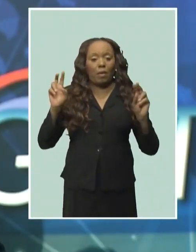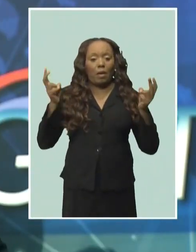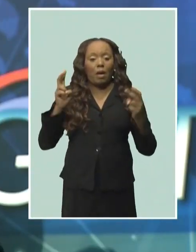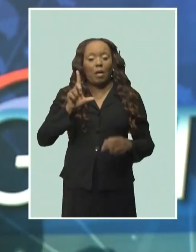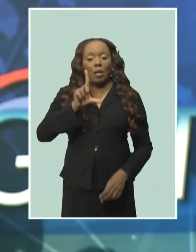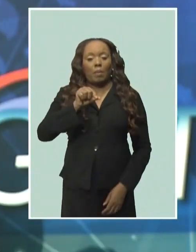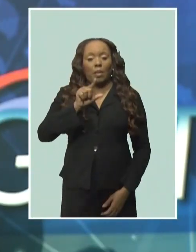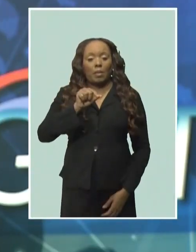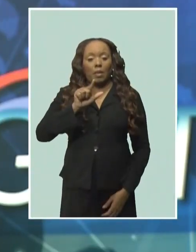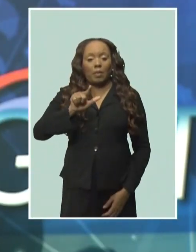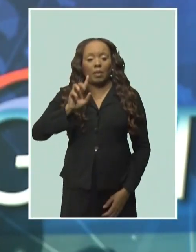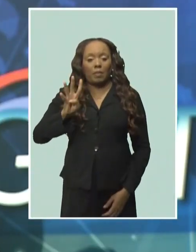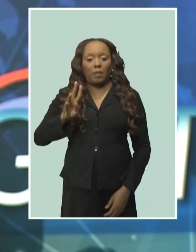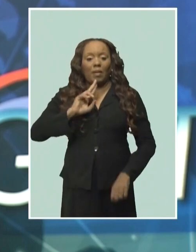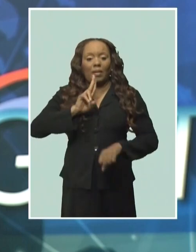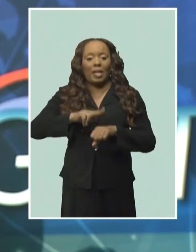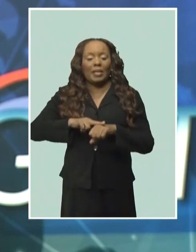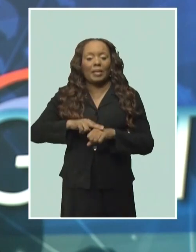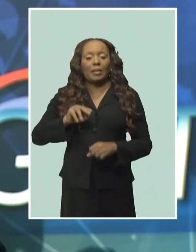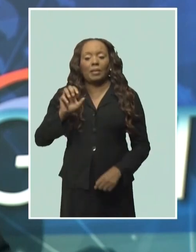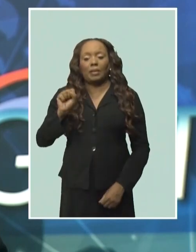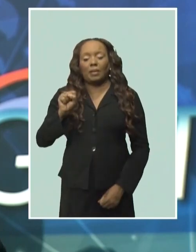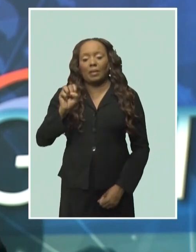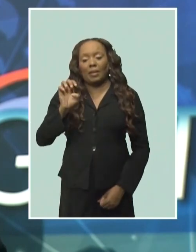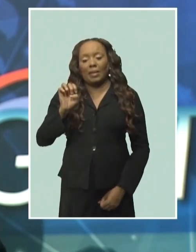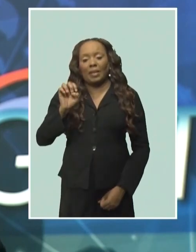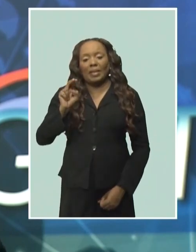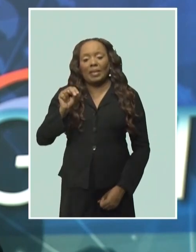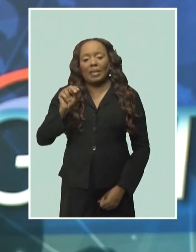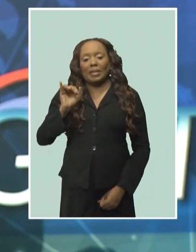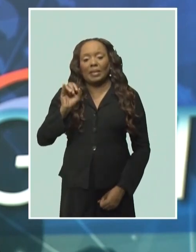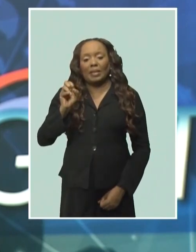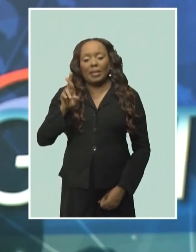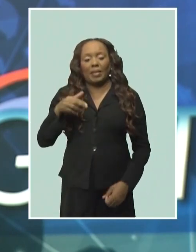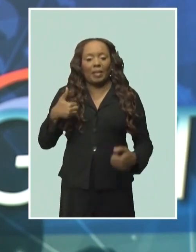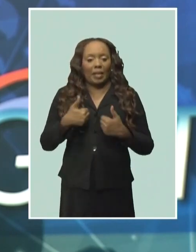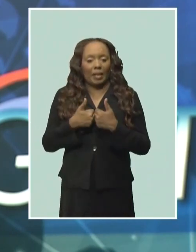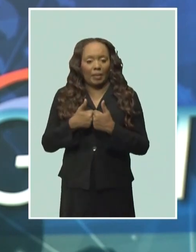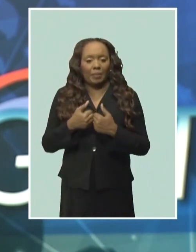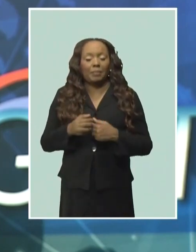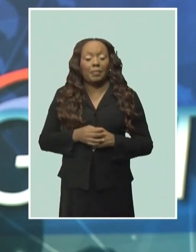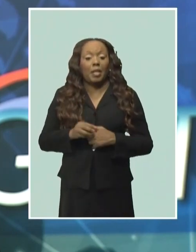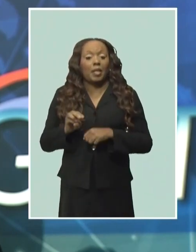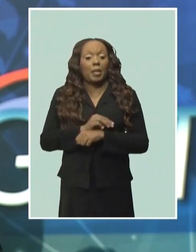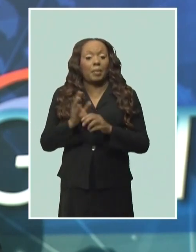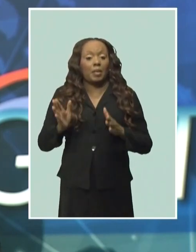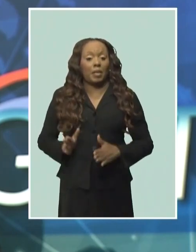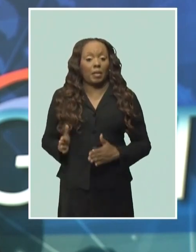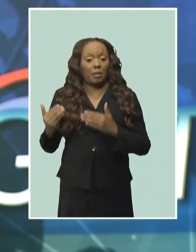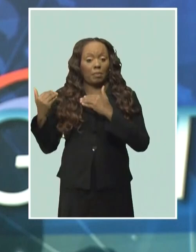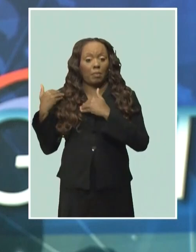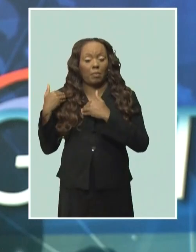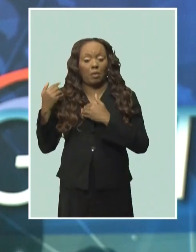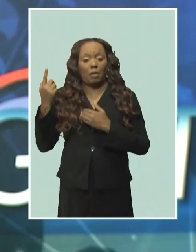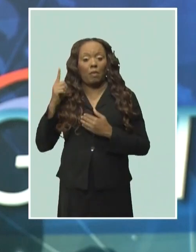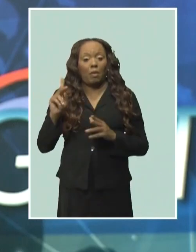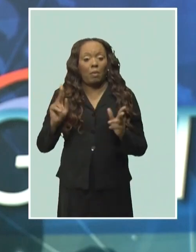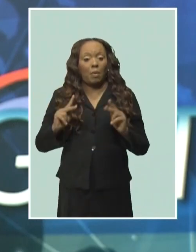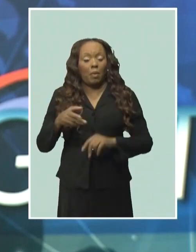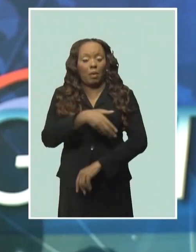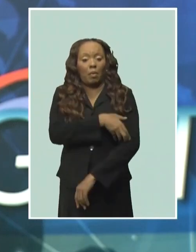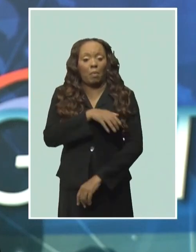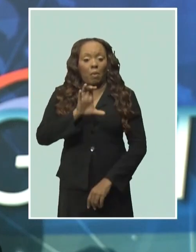2024 National Senior Games. This was revealed by Minister of People Empowerment and Elder Affairs Kirk Humphrey during the launch of this